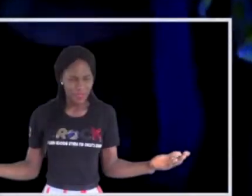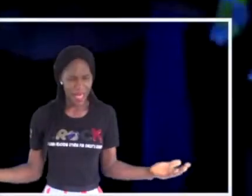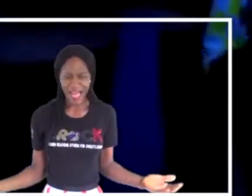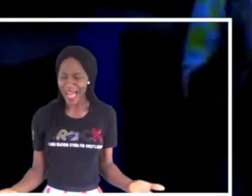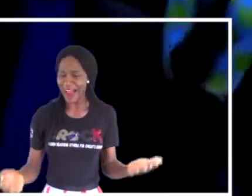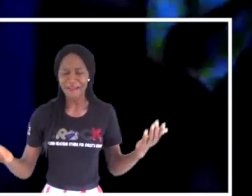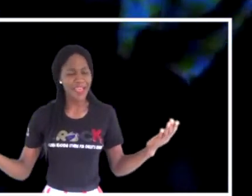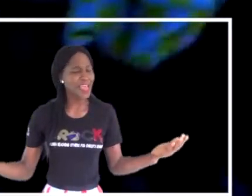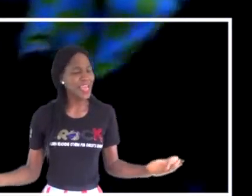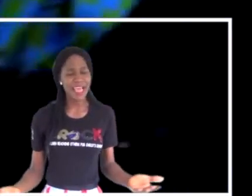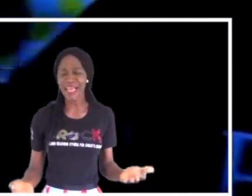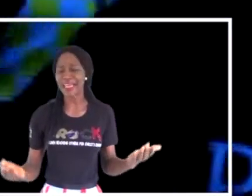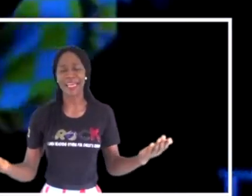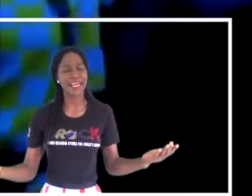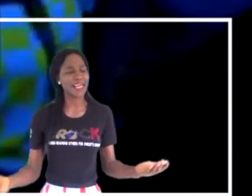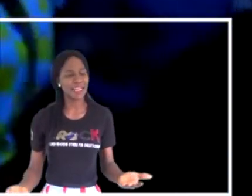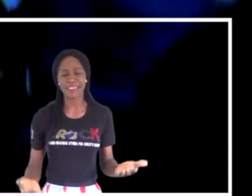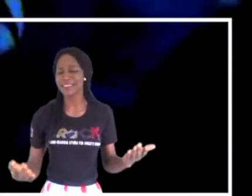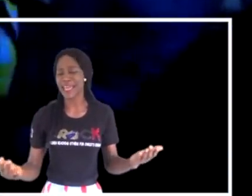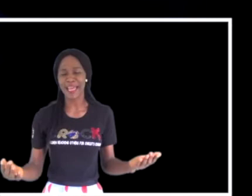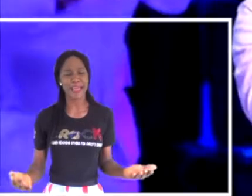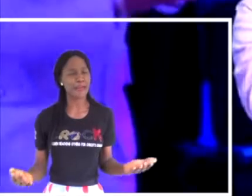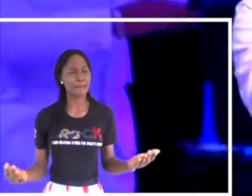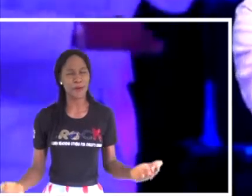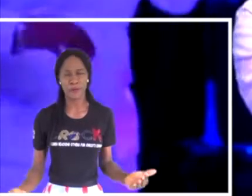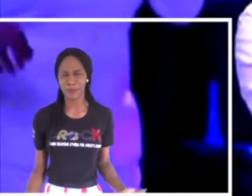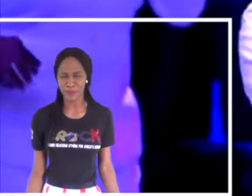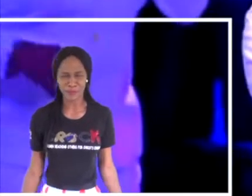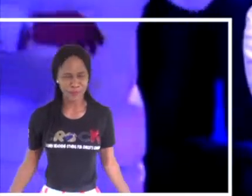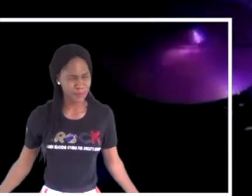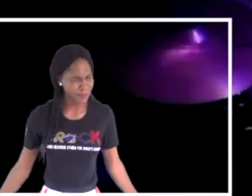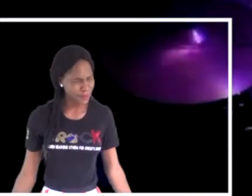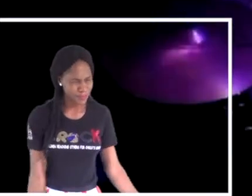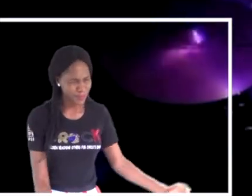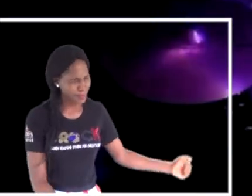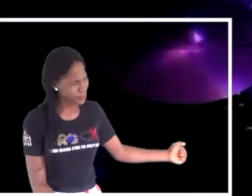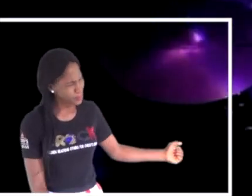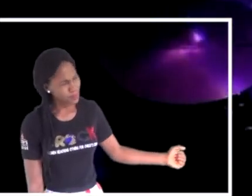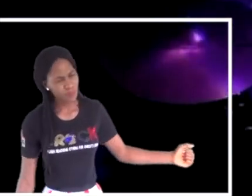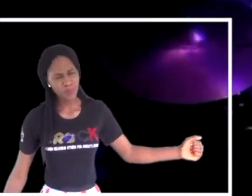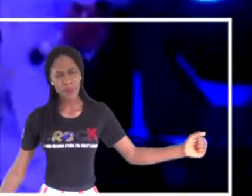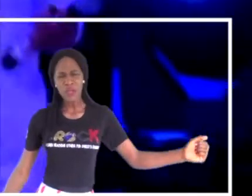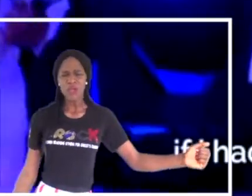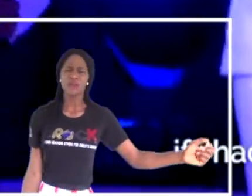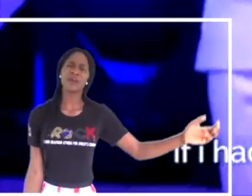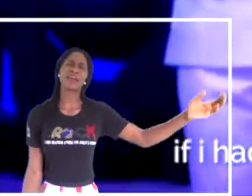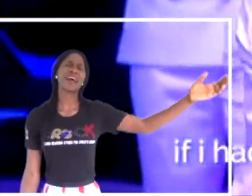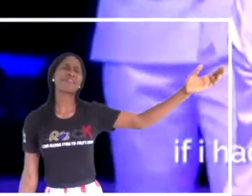Tell it all.